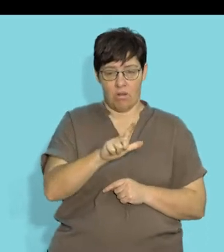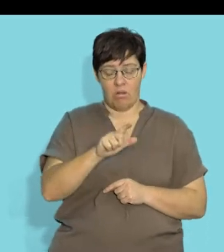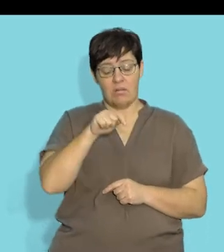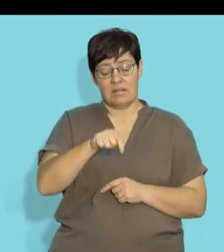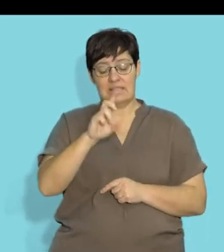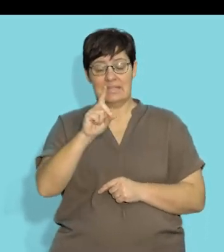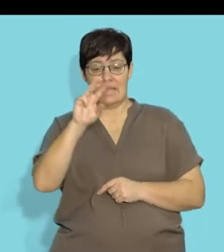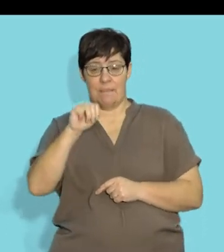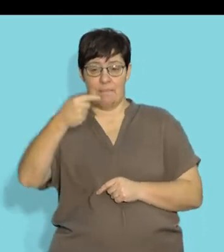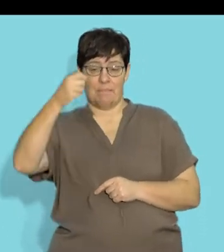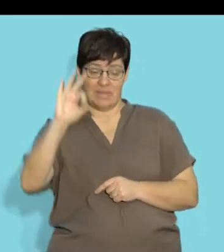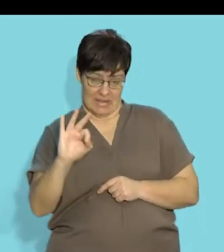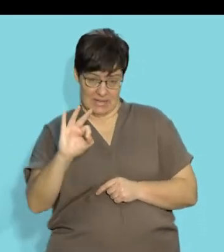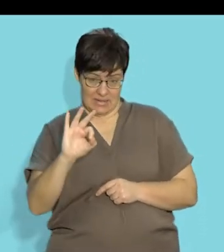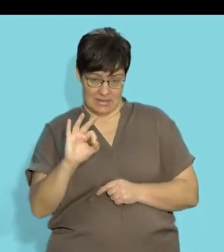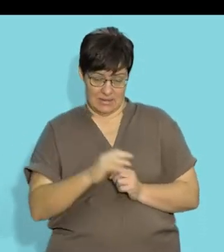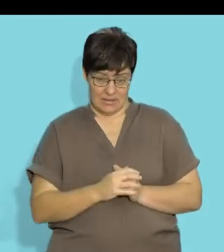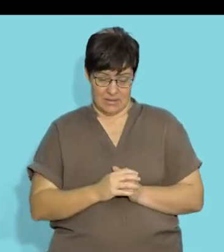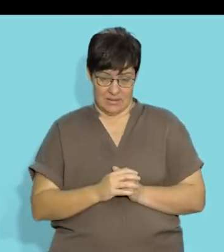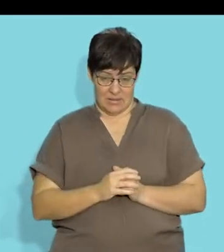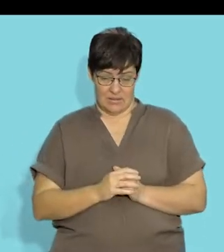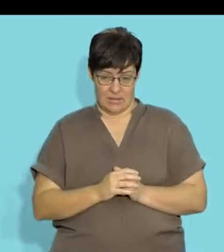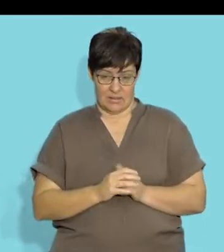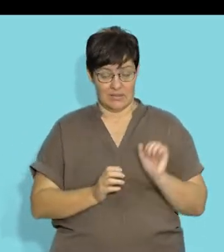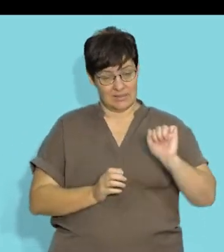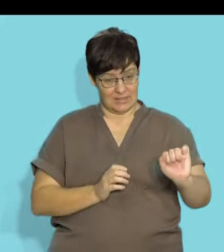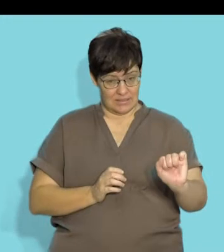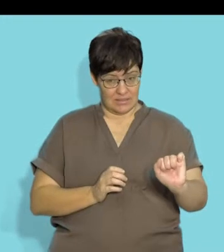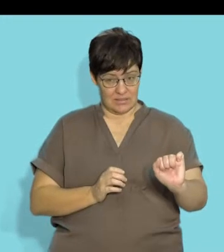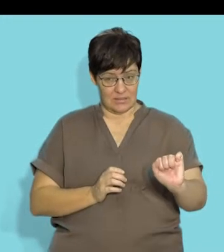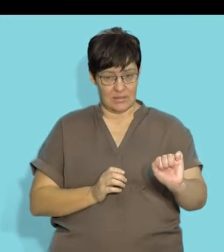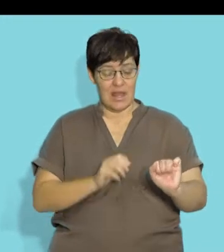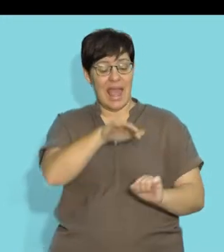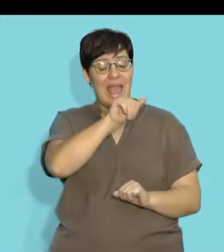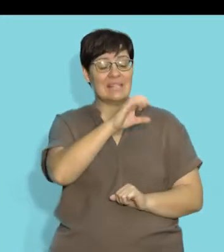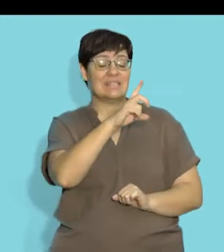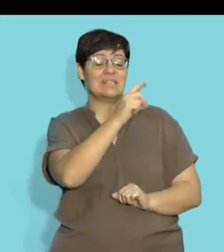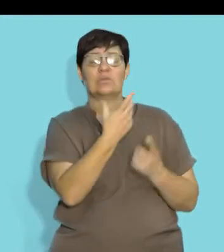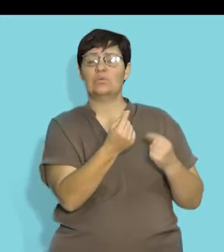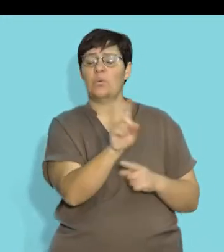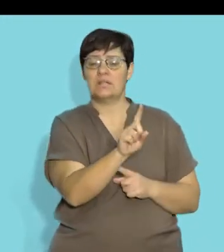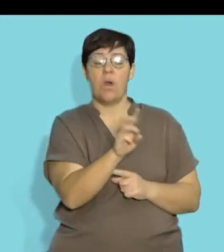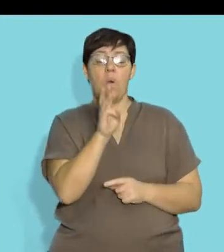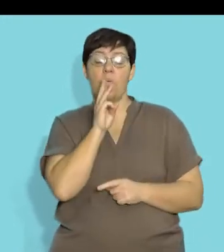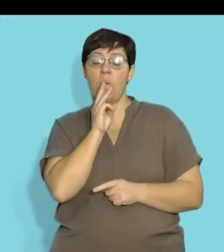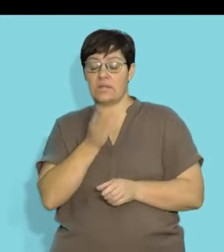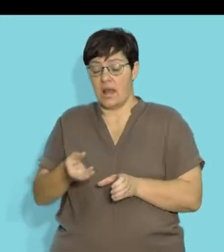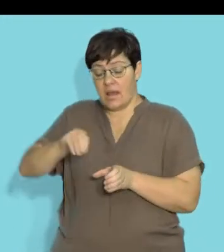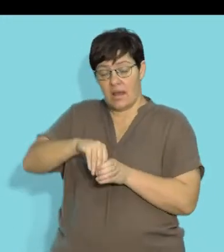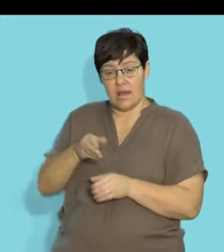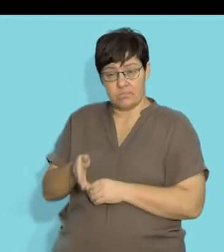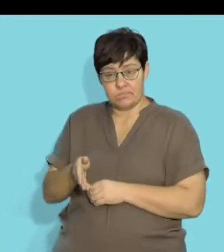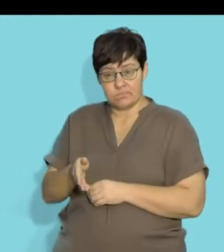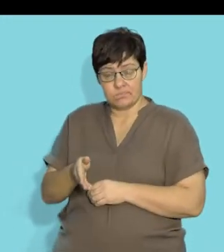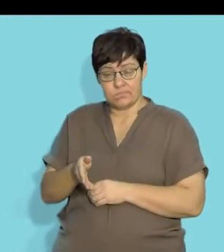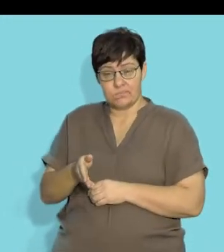cubic decimeter, okay? Now, remember, this acid, what it does is, in the presence of water molecules, there are